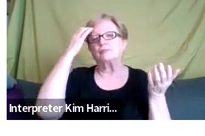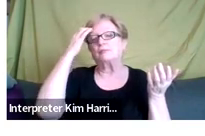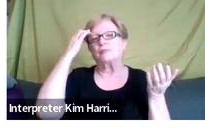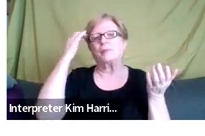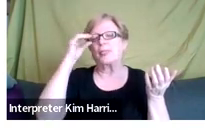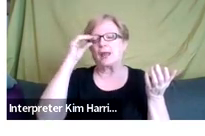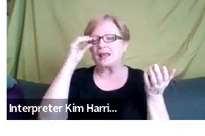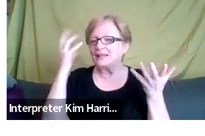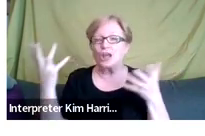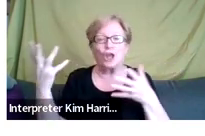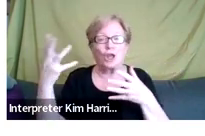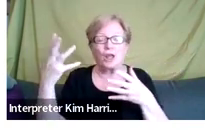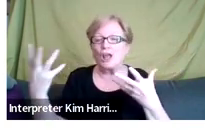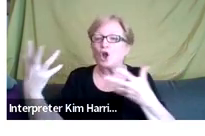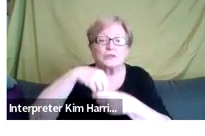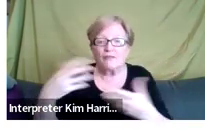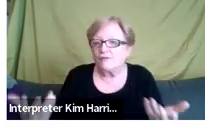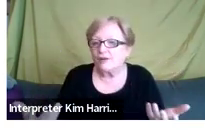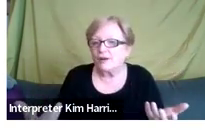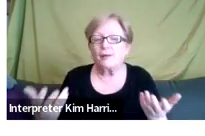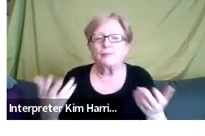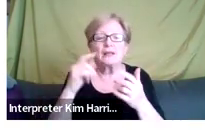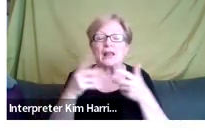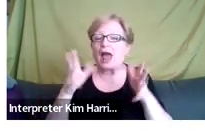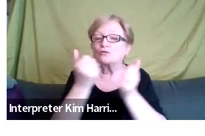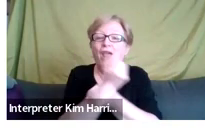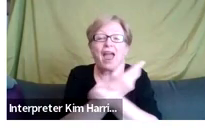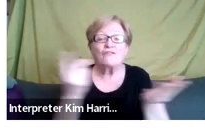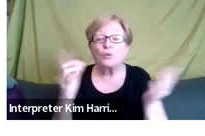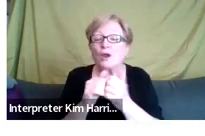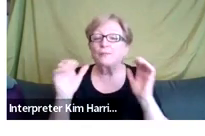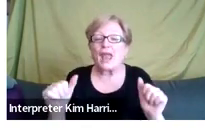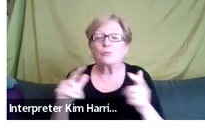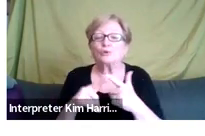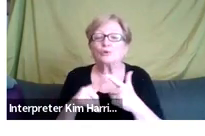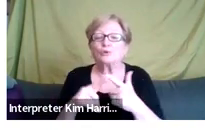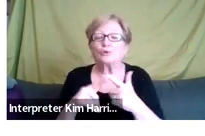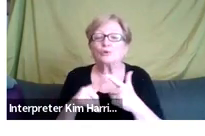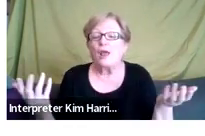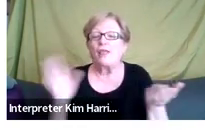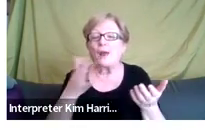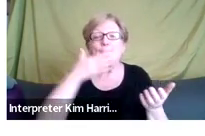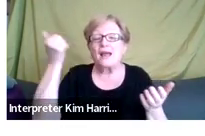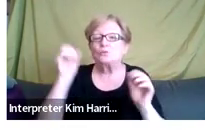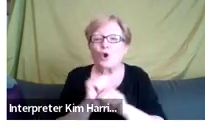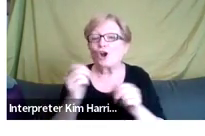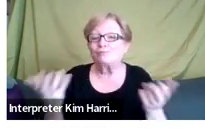is inclusive because it allows for everyone to do their best work.